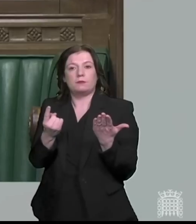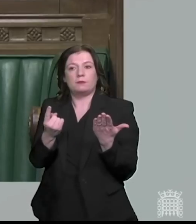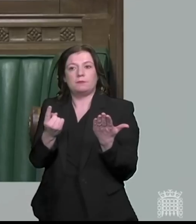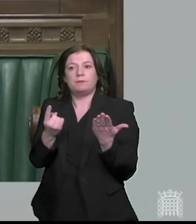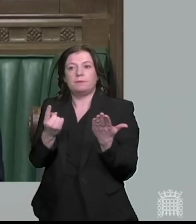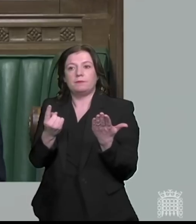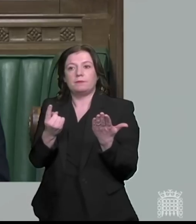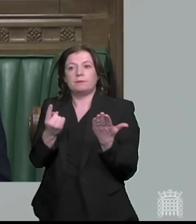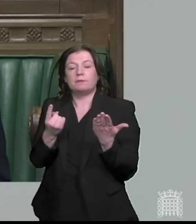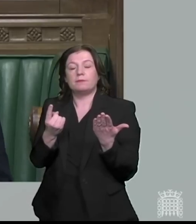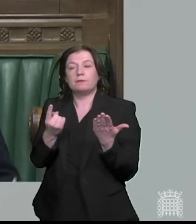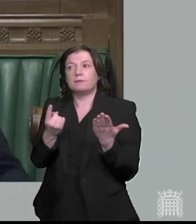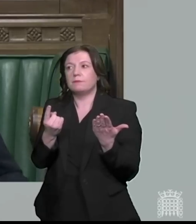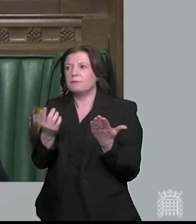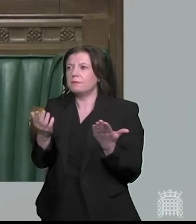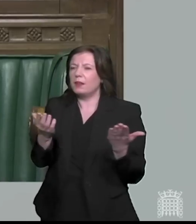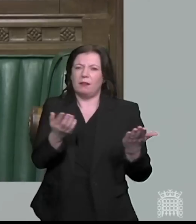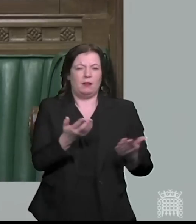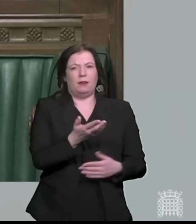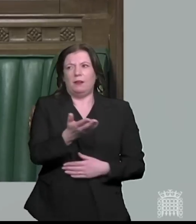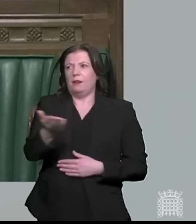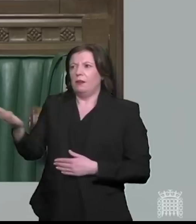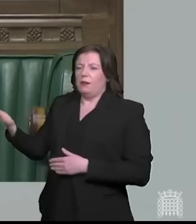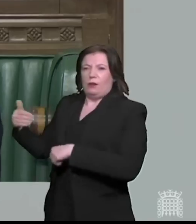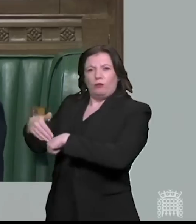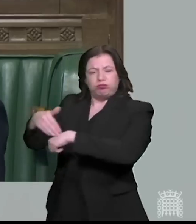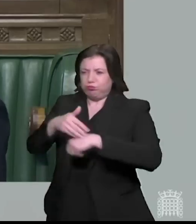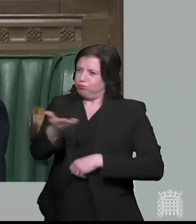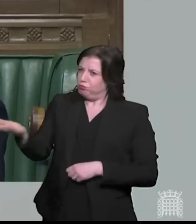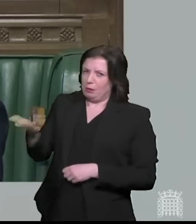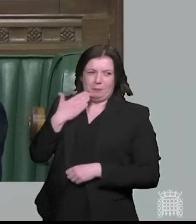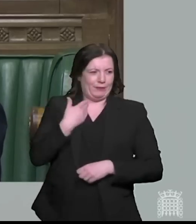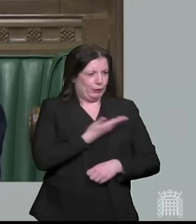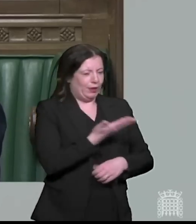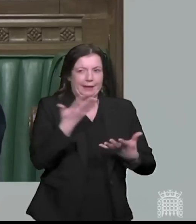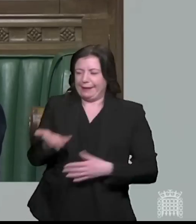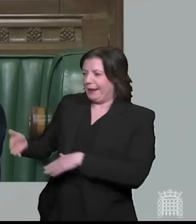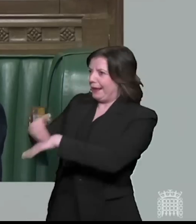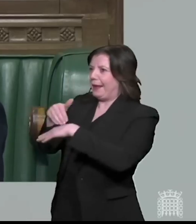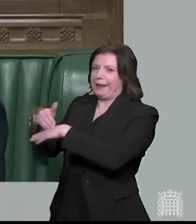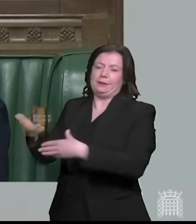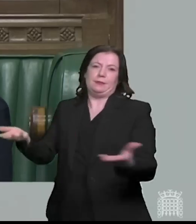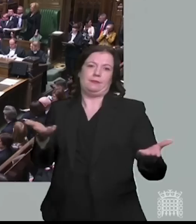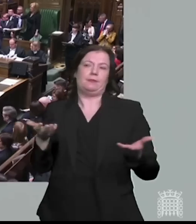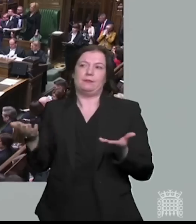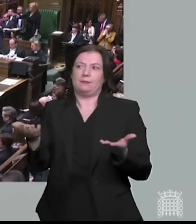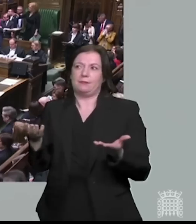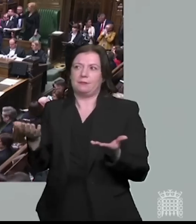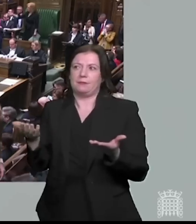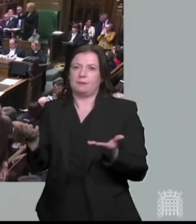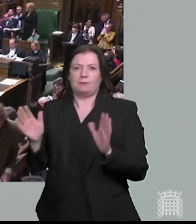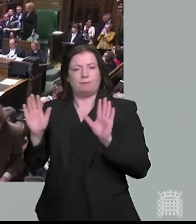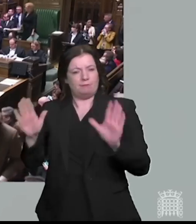motion entitled, certainly the bad behaviour is now on this side of the House. I think a little bit